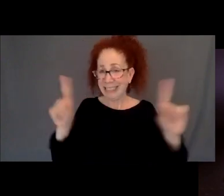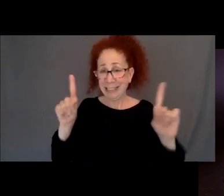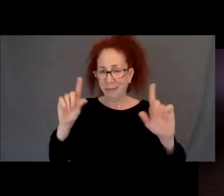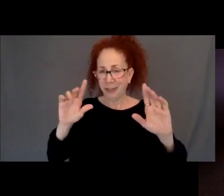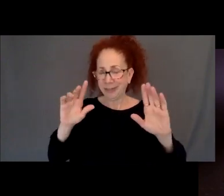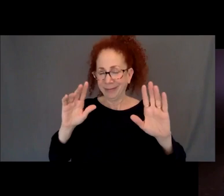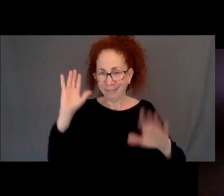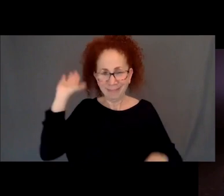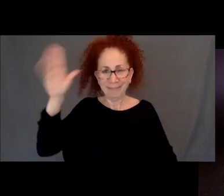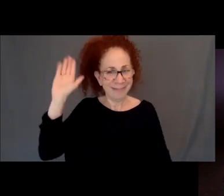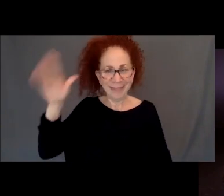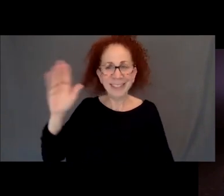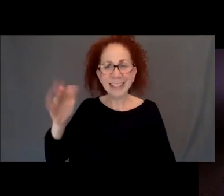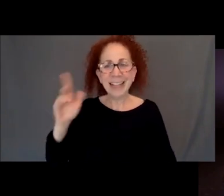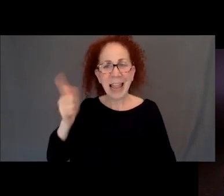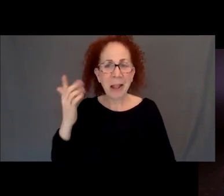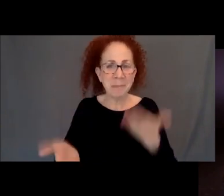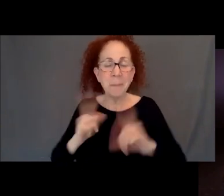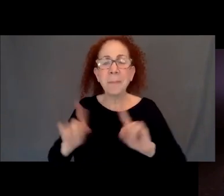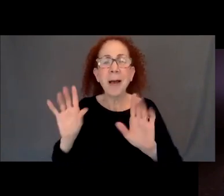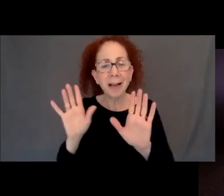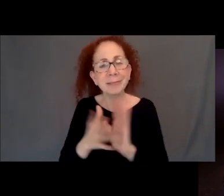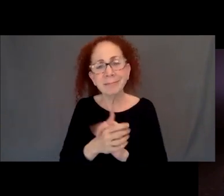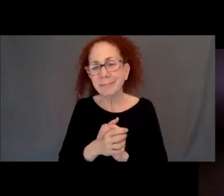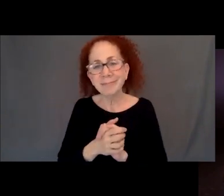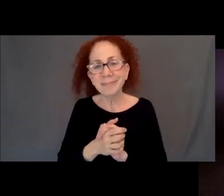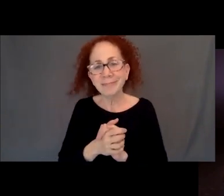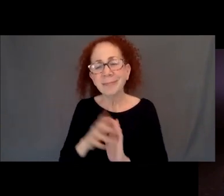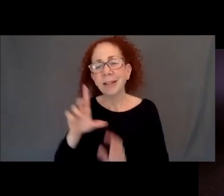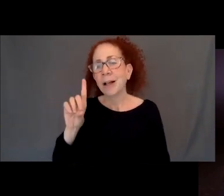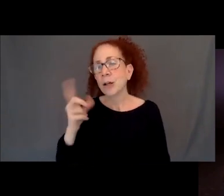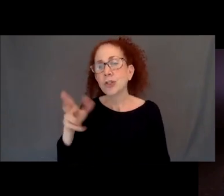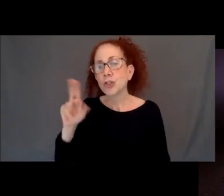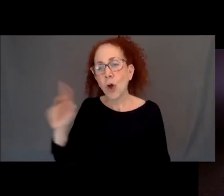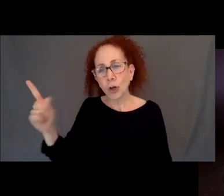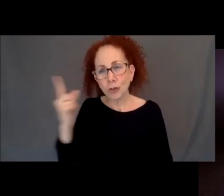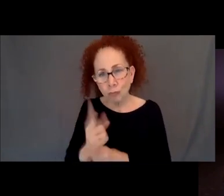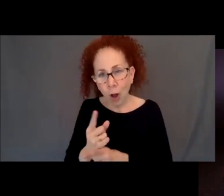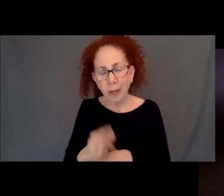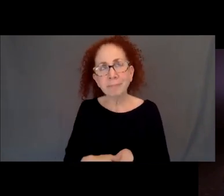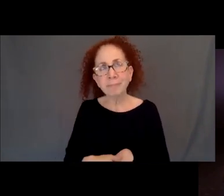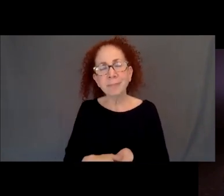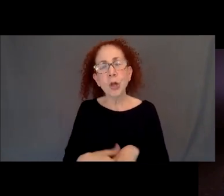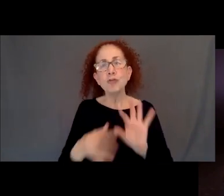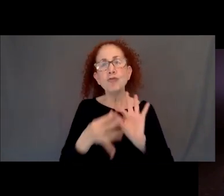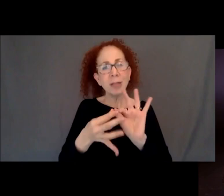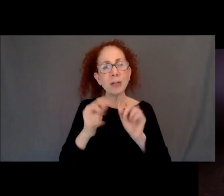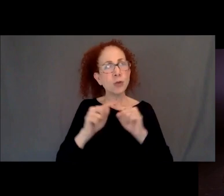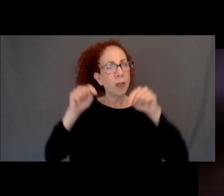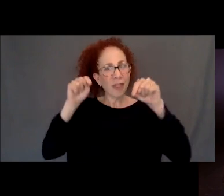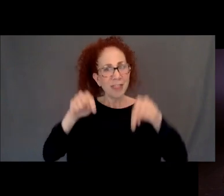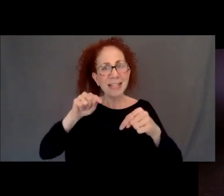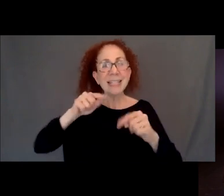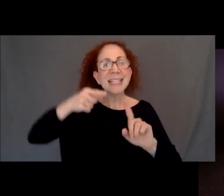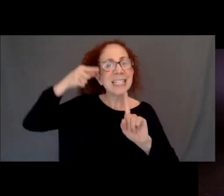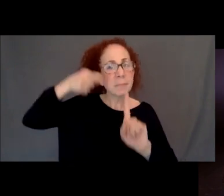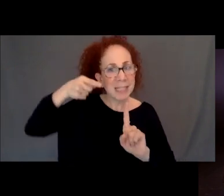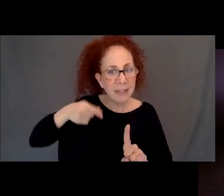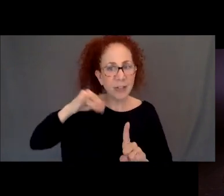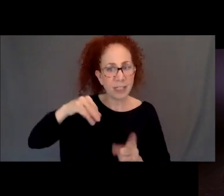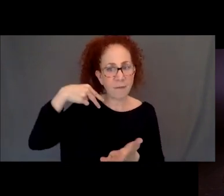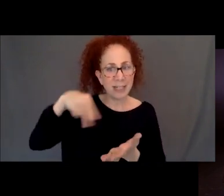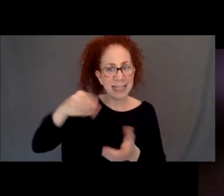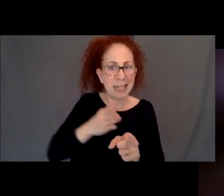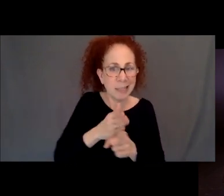at a different time. So I think Dawn's right. You know, your relationship to the specifics of a